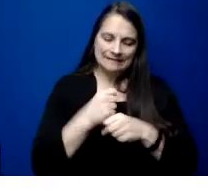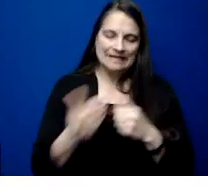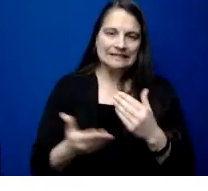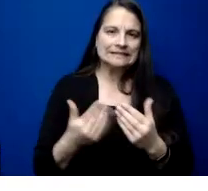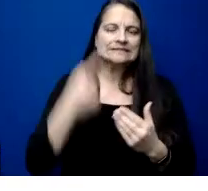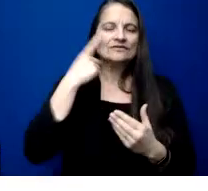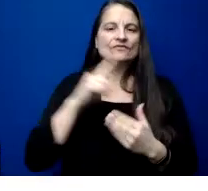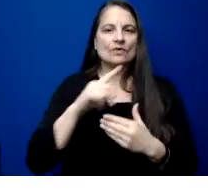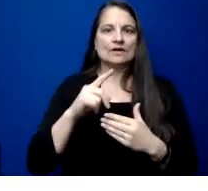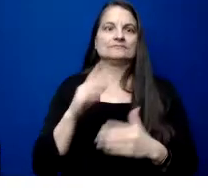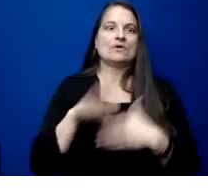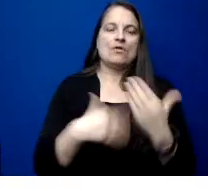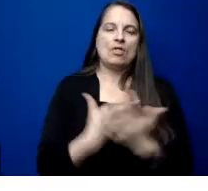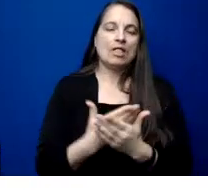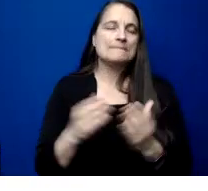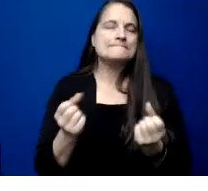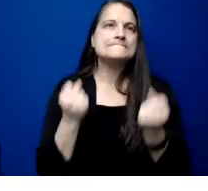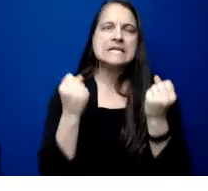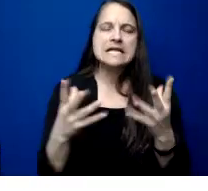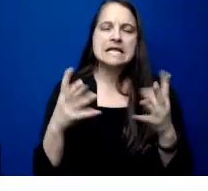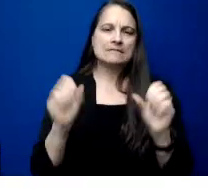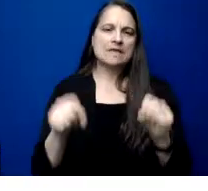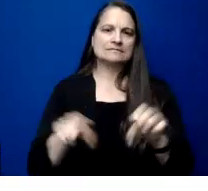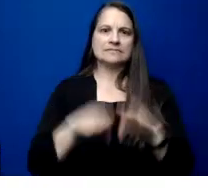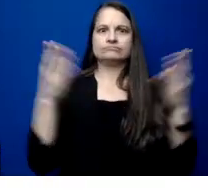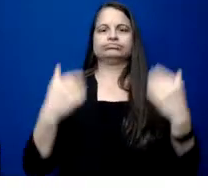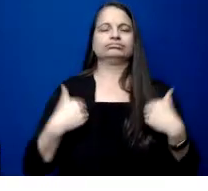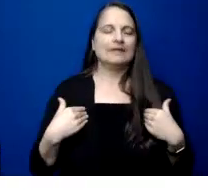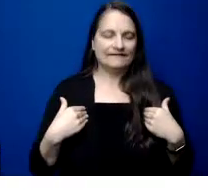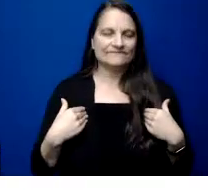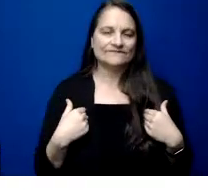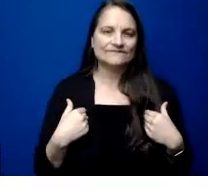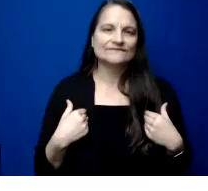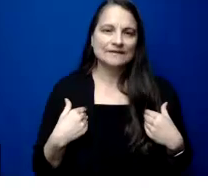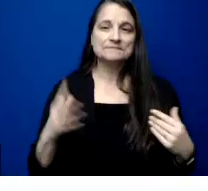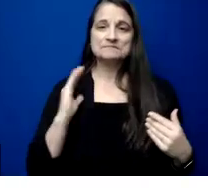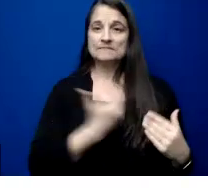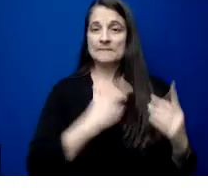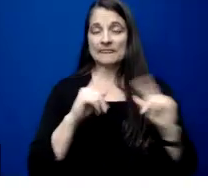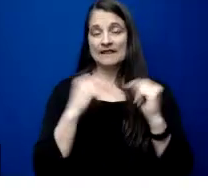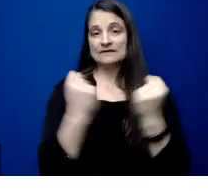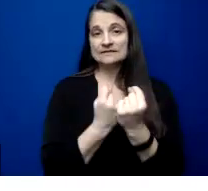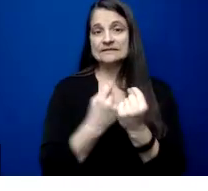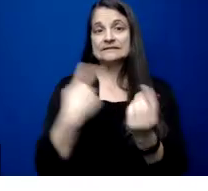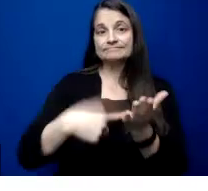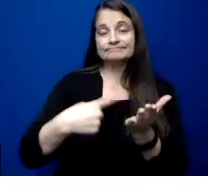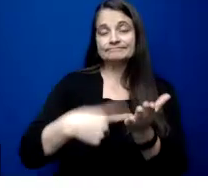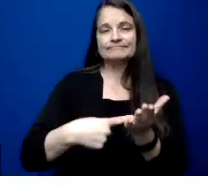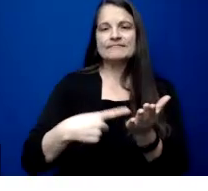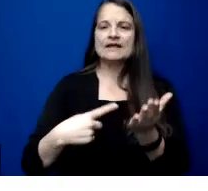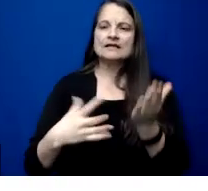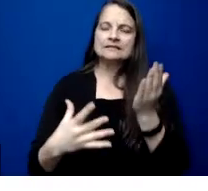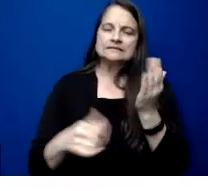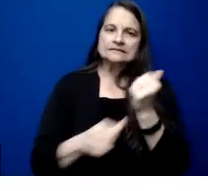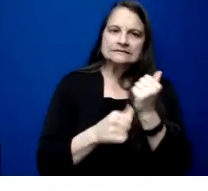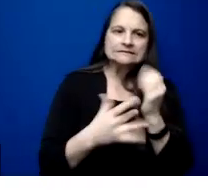up many possibilities. One thing we like to do as a team is talk a lot about how assistive technology, while very